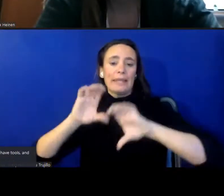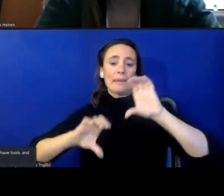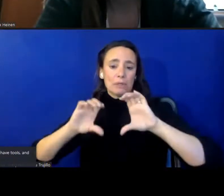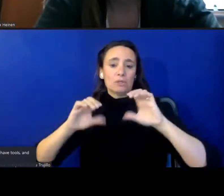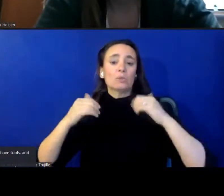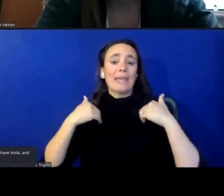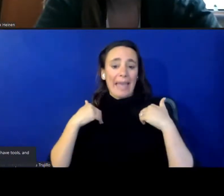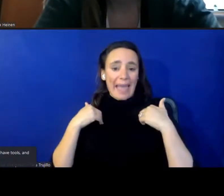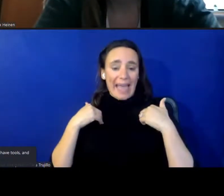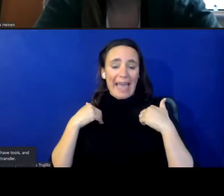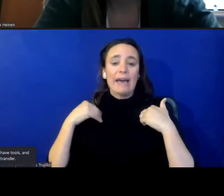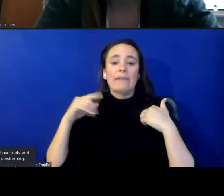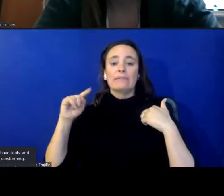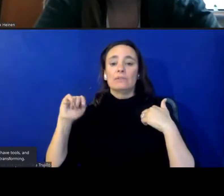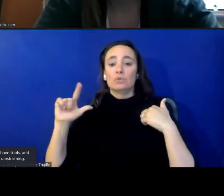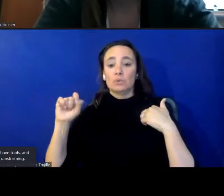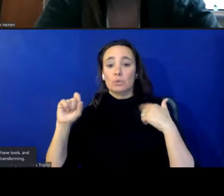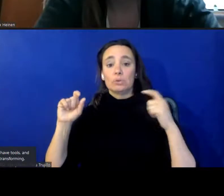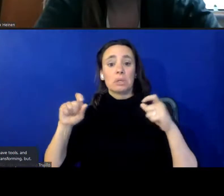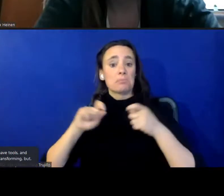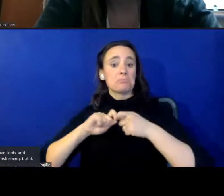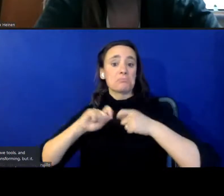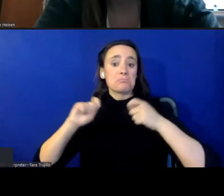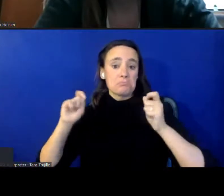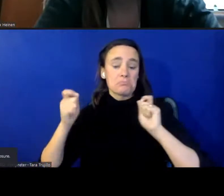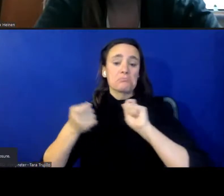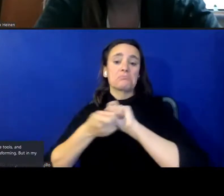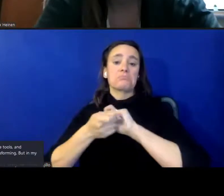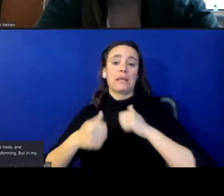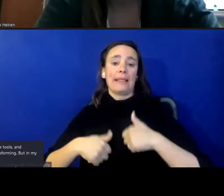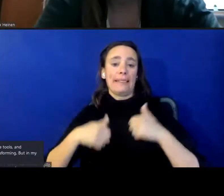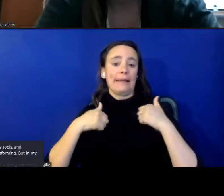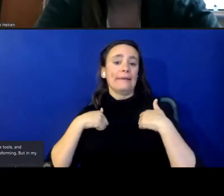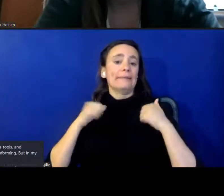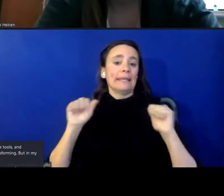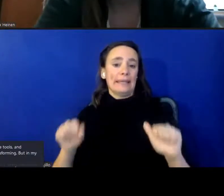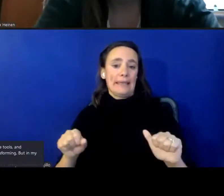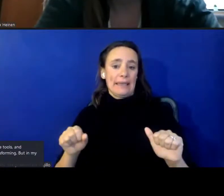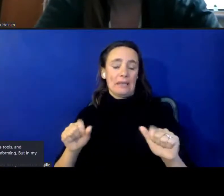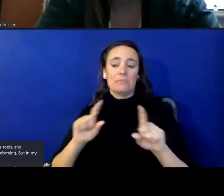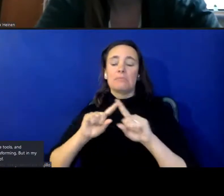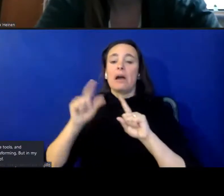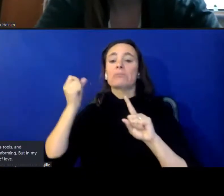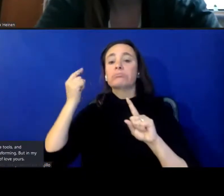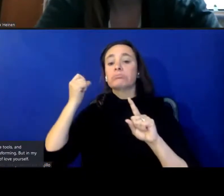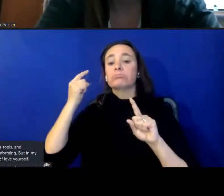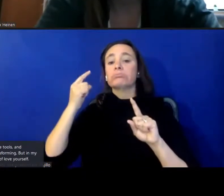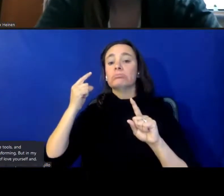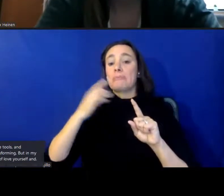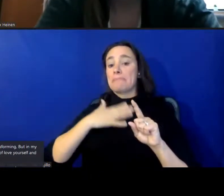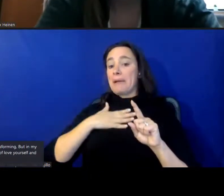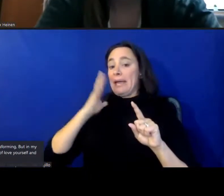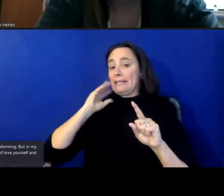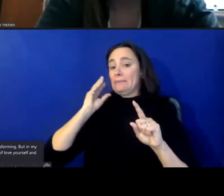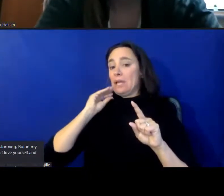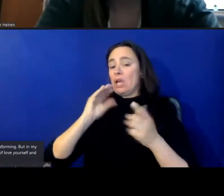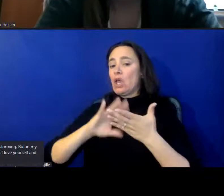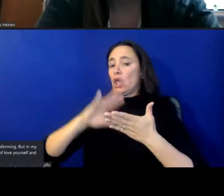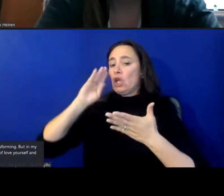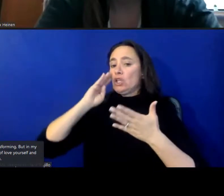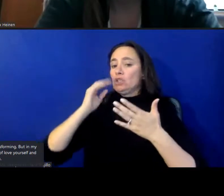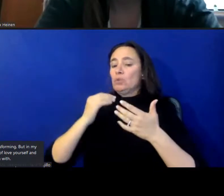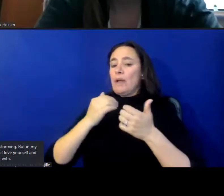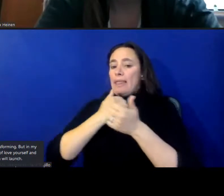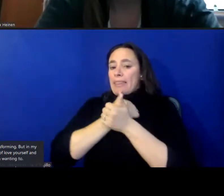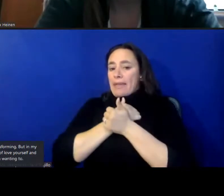can be life transforming. But in my experience, learning to kind of love yourself and live with yourself as a person